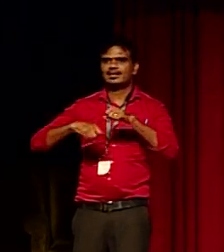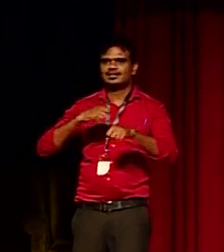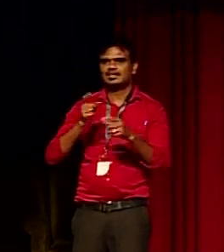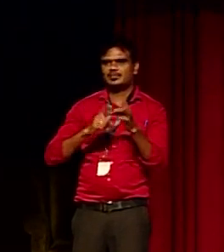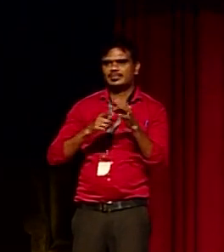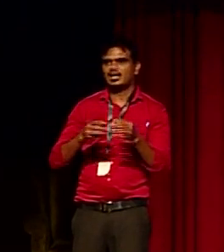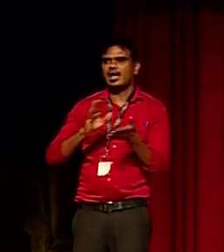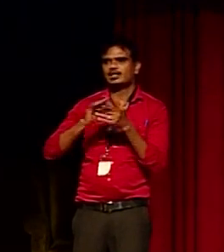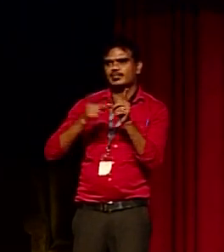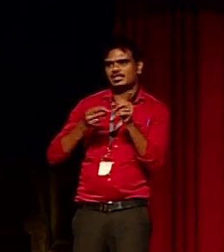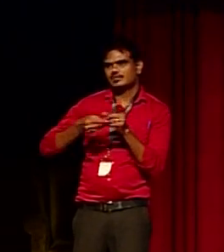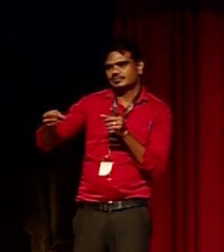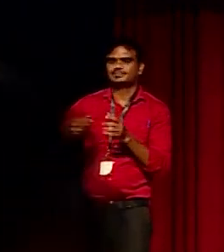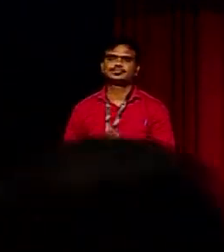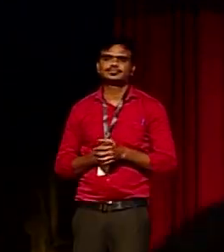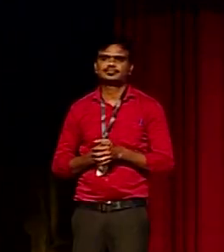village near Hyderabad.